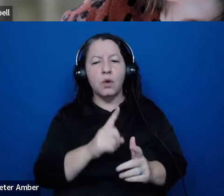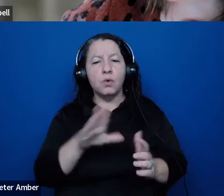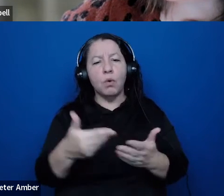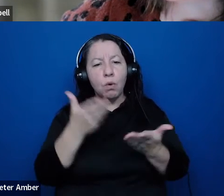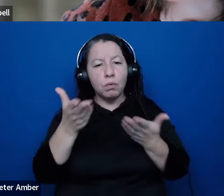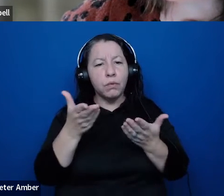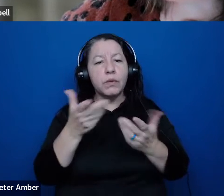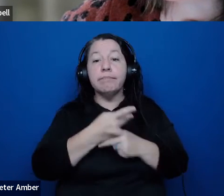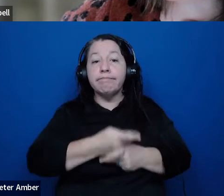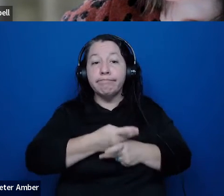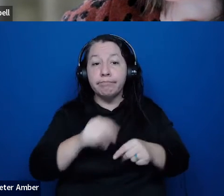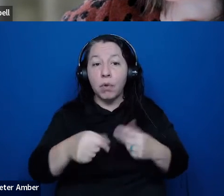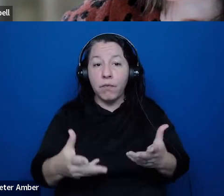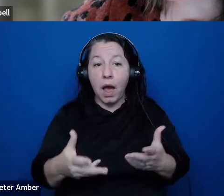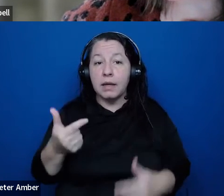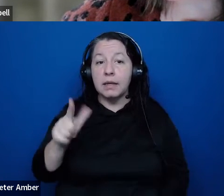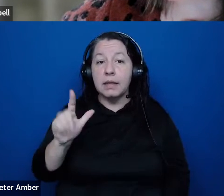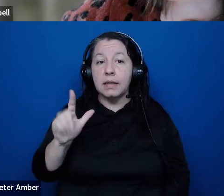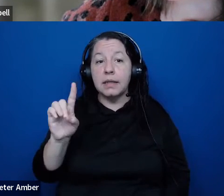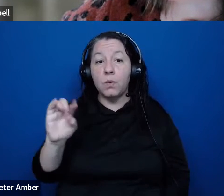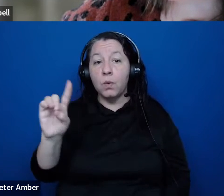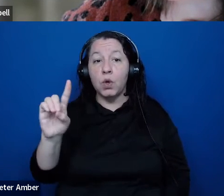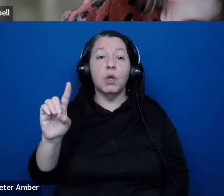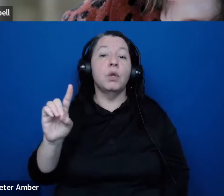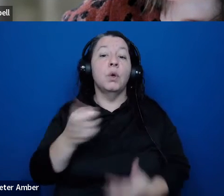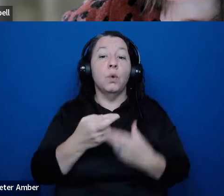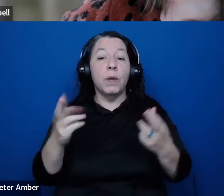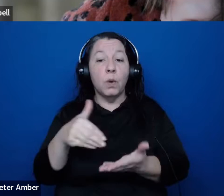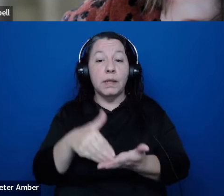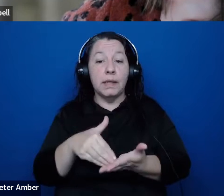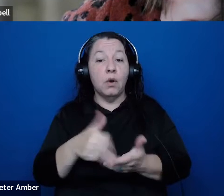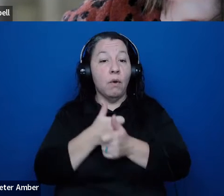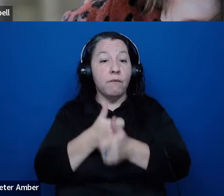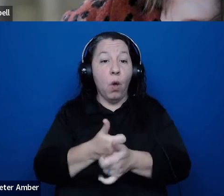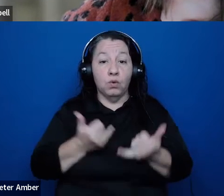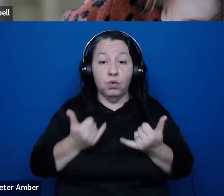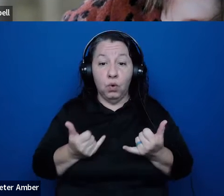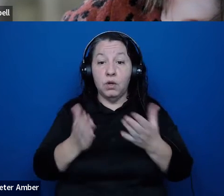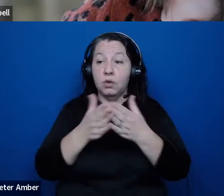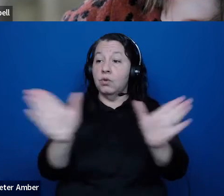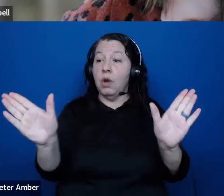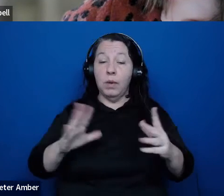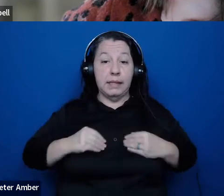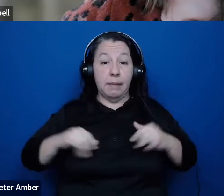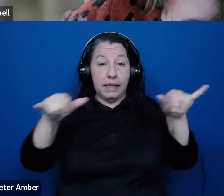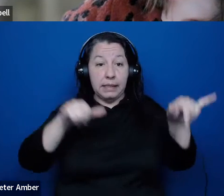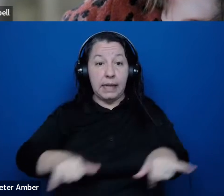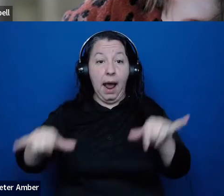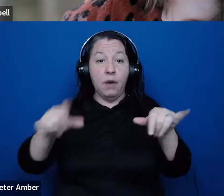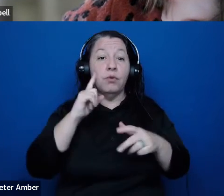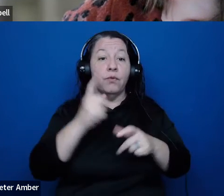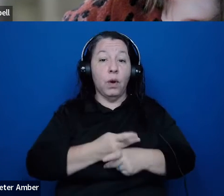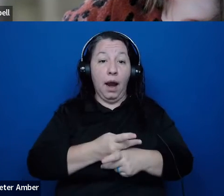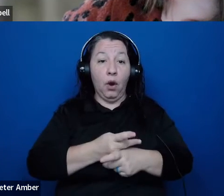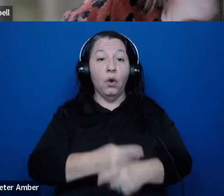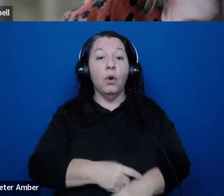provided at the Glenwood Resource Center is consistent with current, generally accepted standards of care.